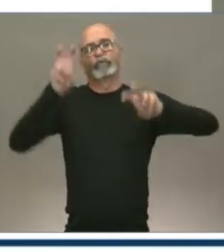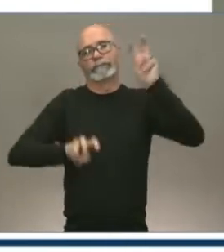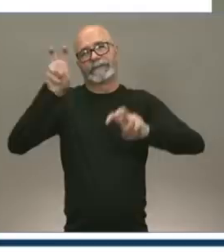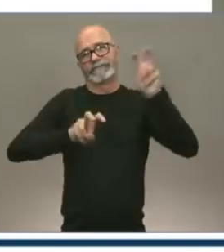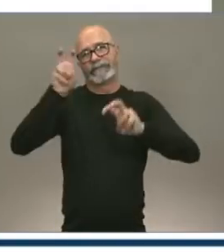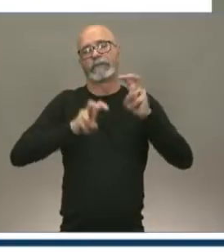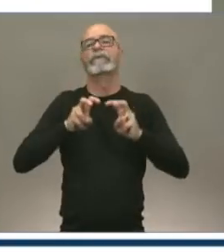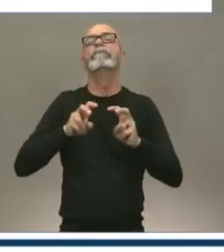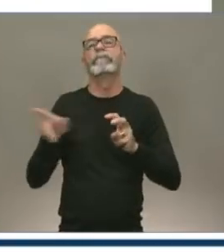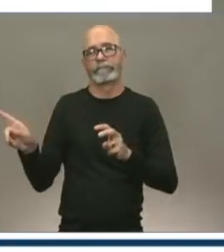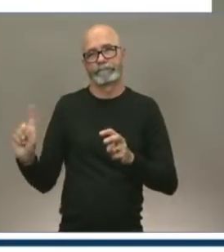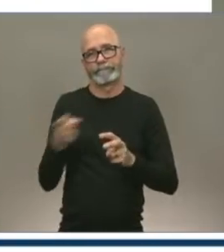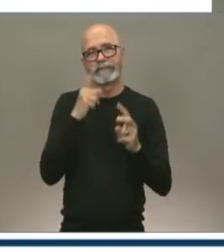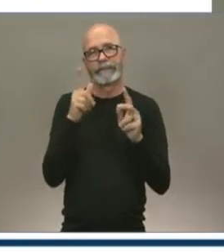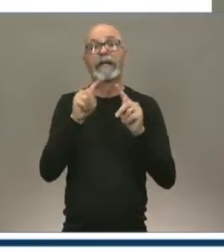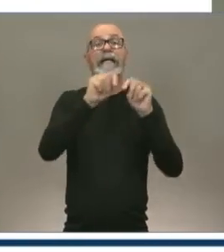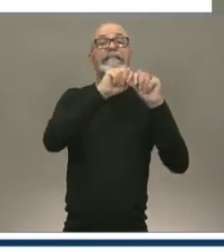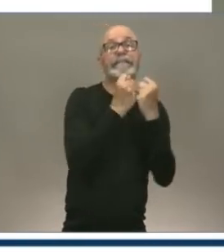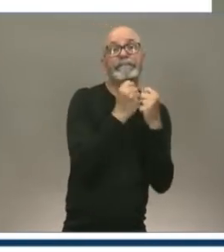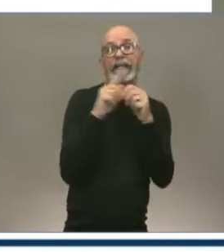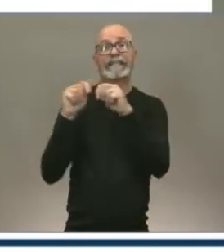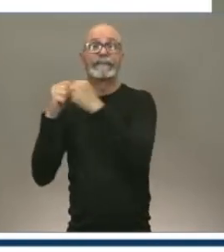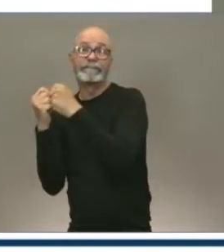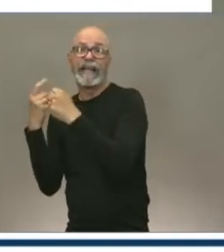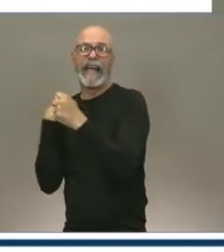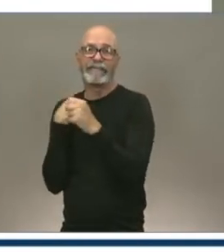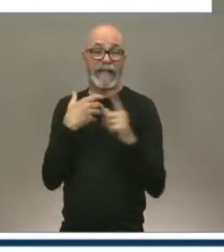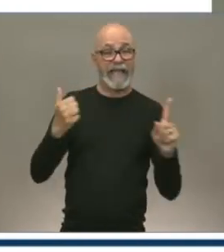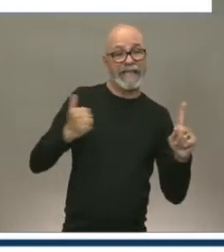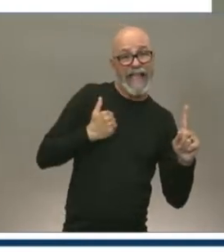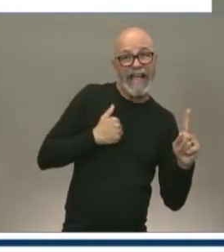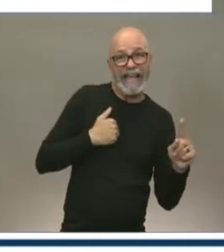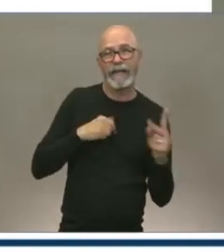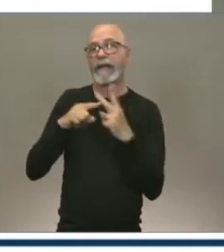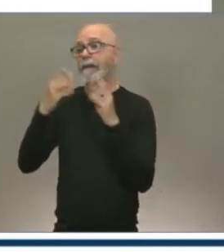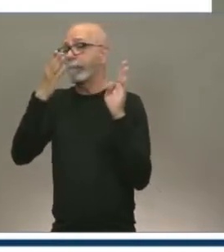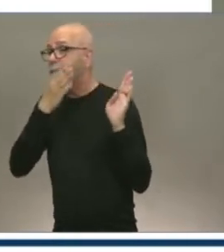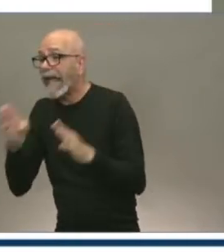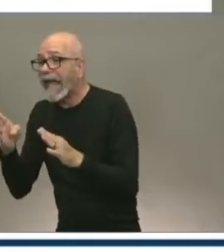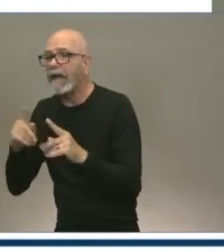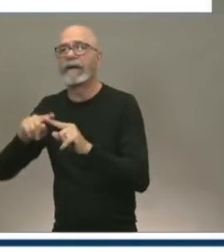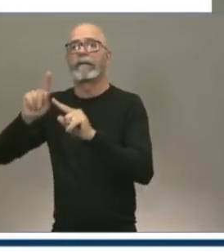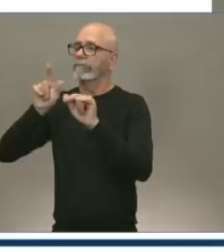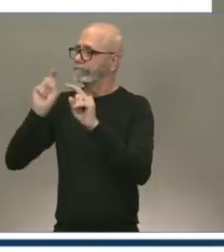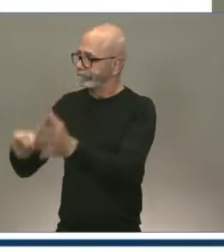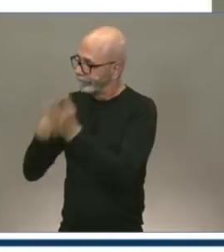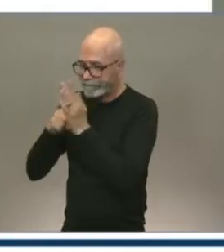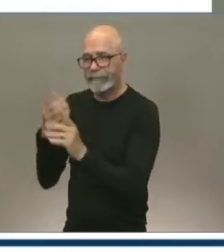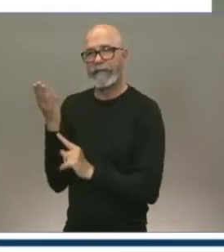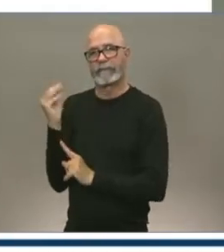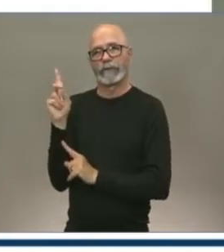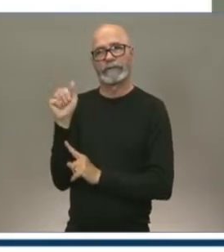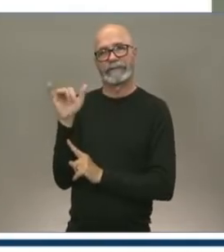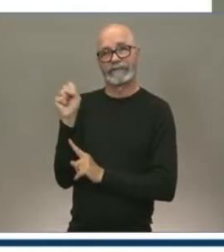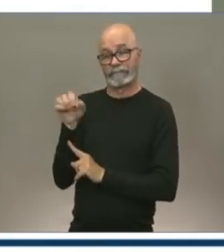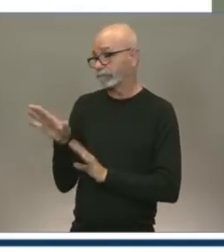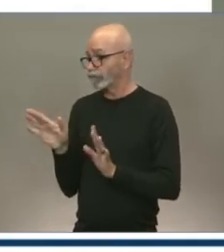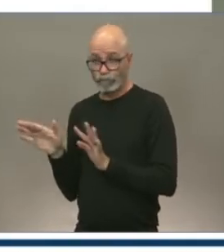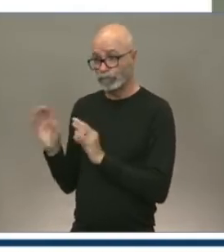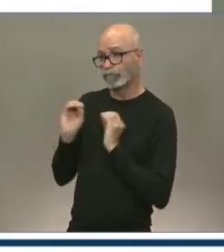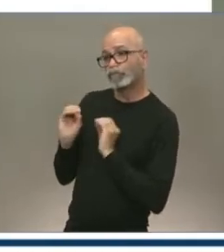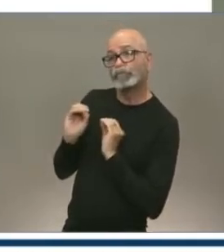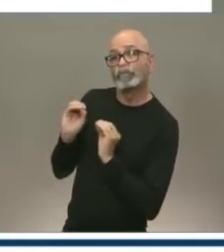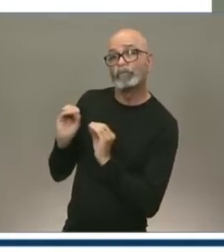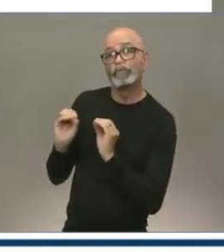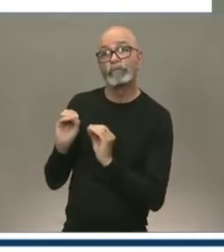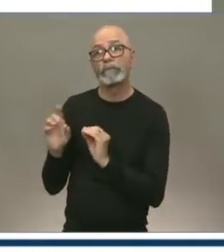in Halifax has an approved plan, including a 14-day quarantine to ensure the health and safety of participants as well